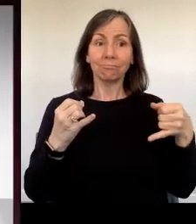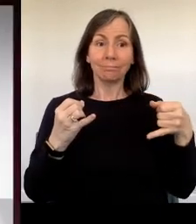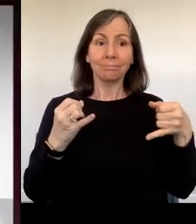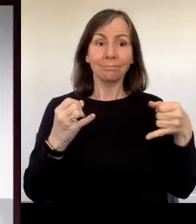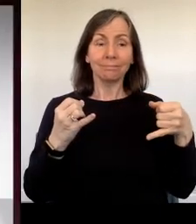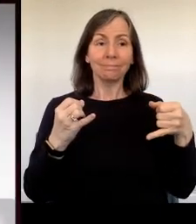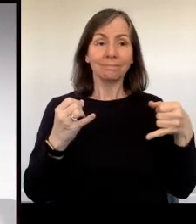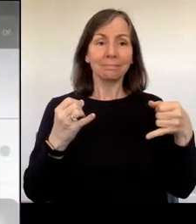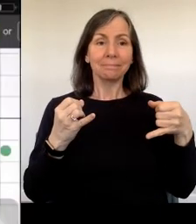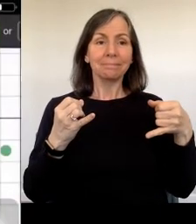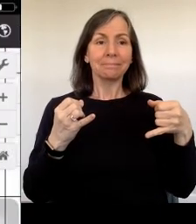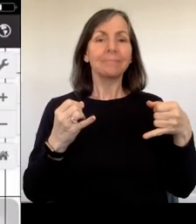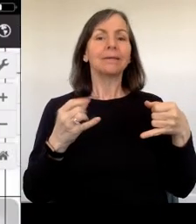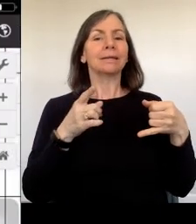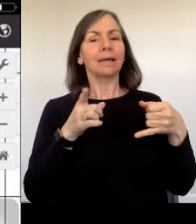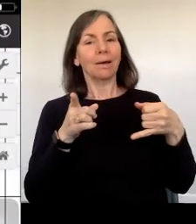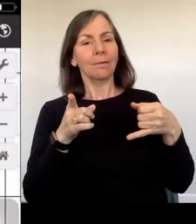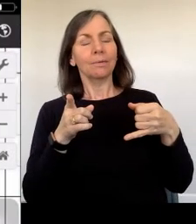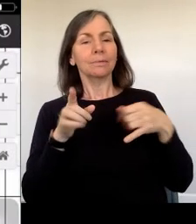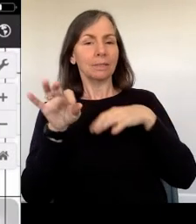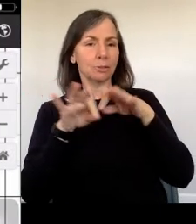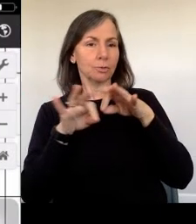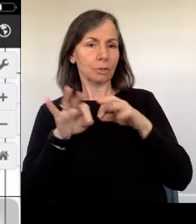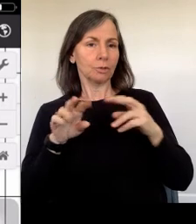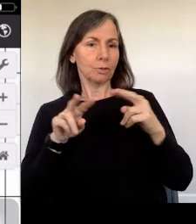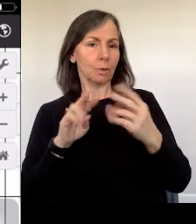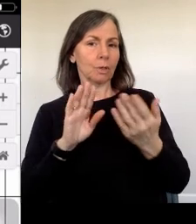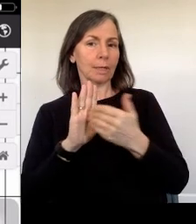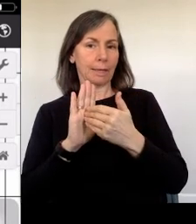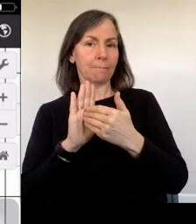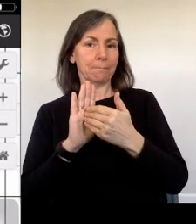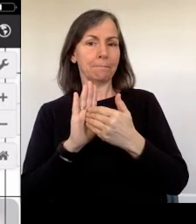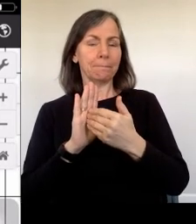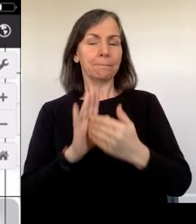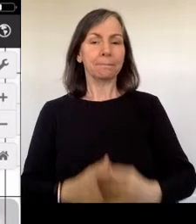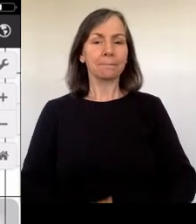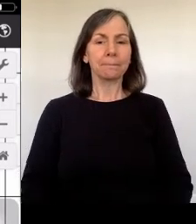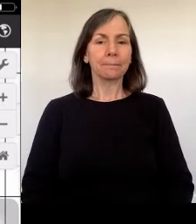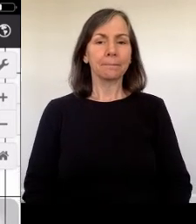All right, let's go back to our instructions.